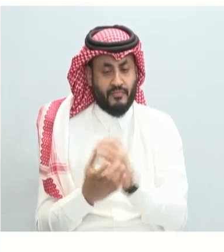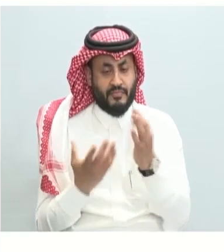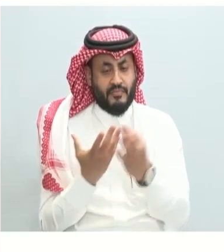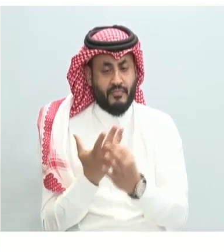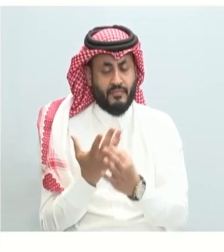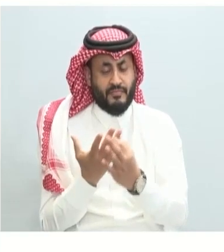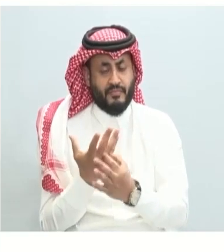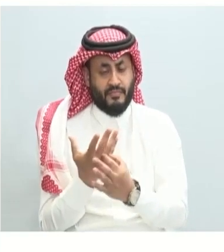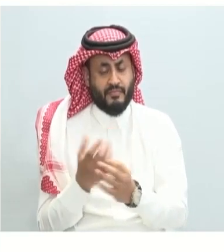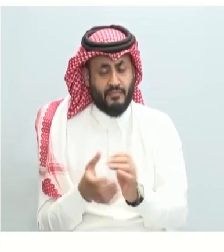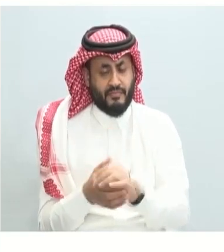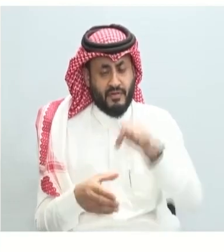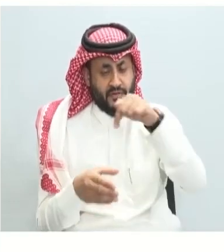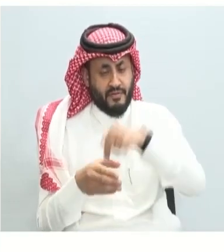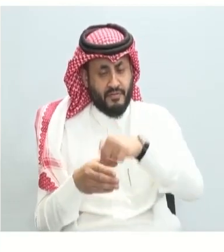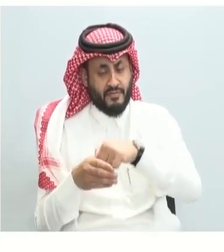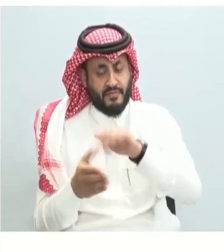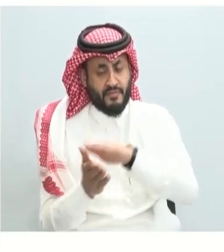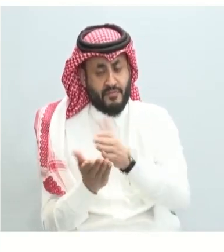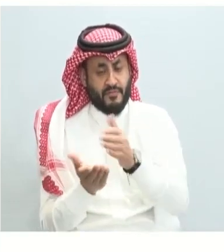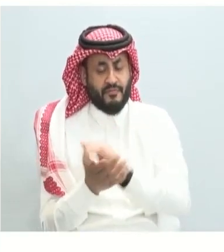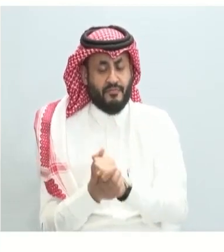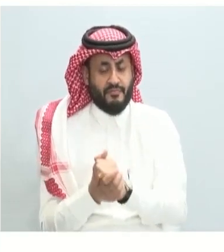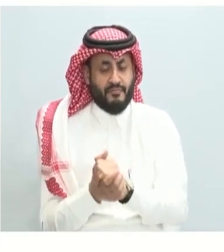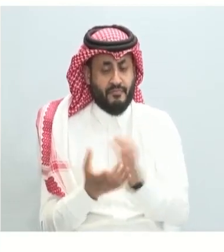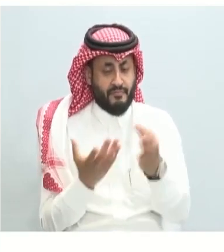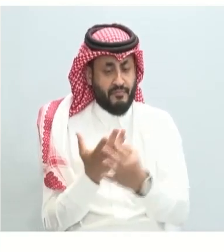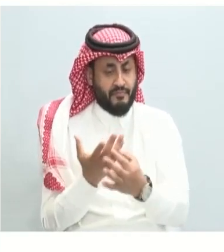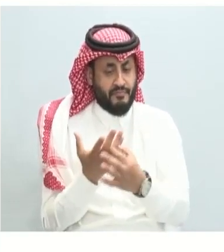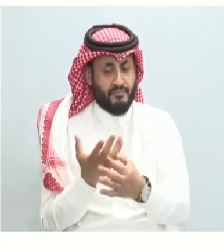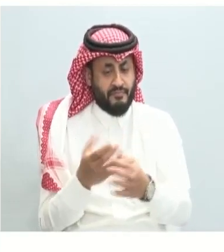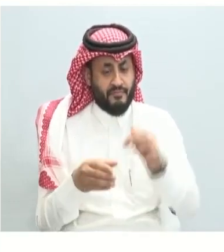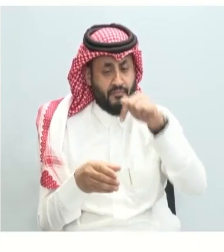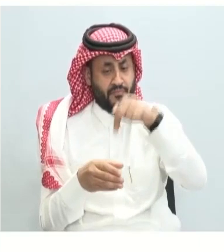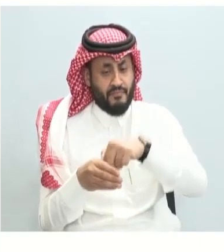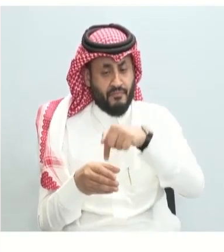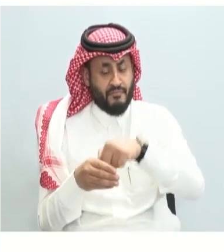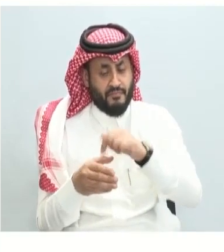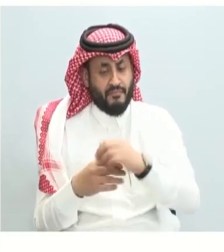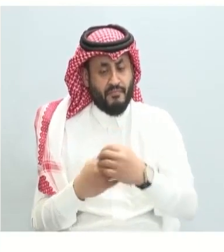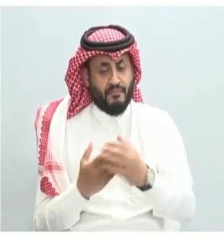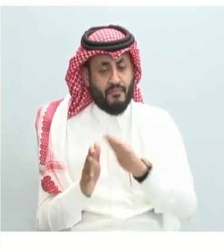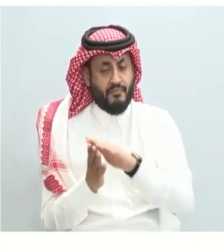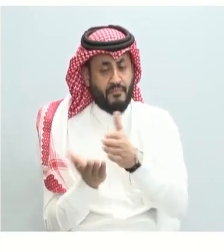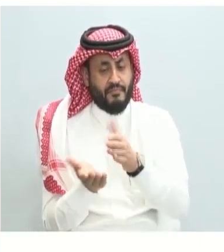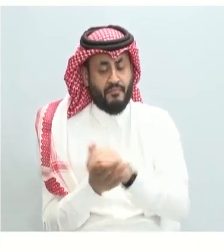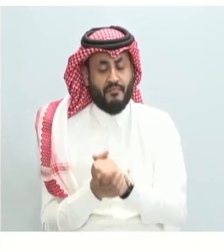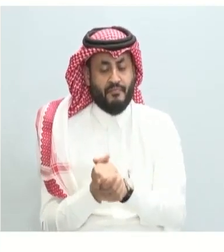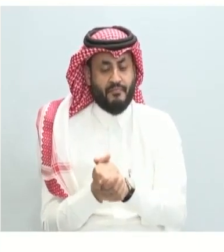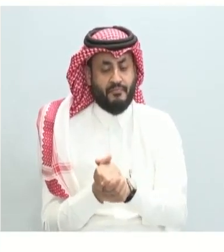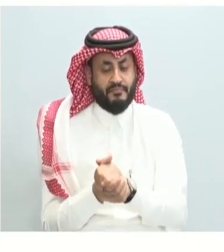The ring is in the box. The ring is in the